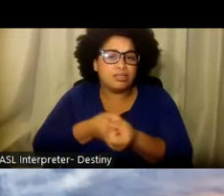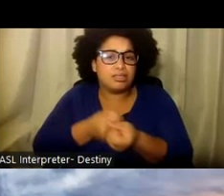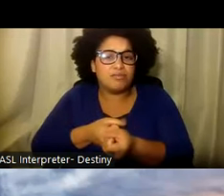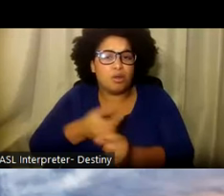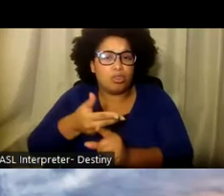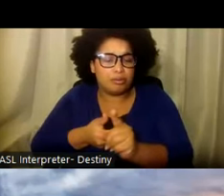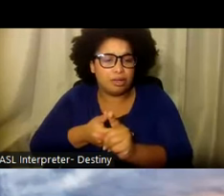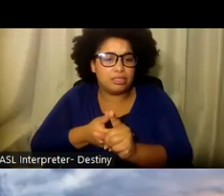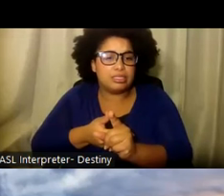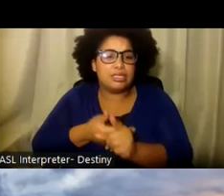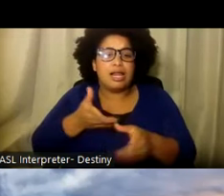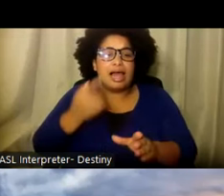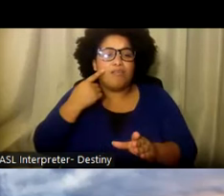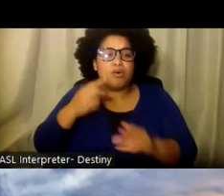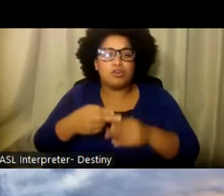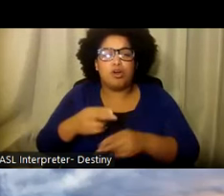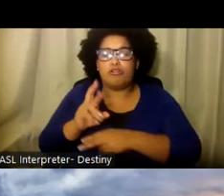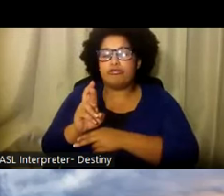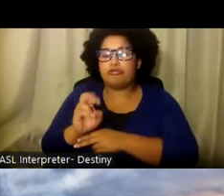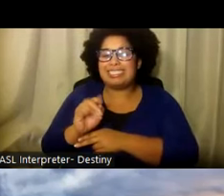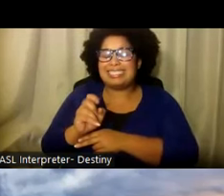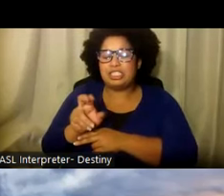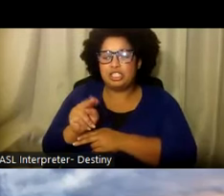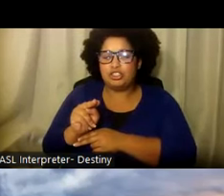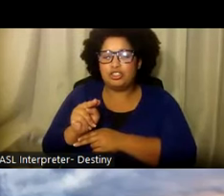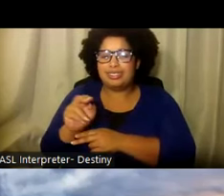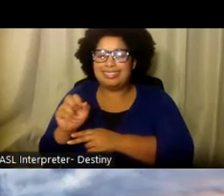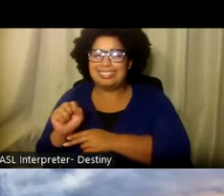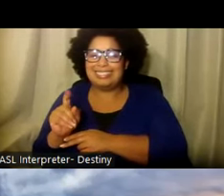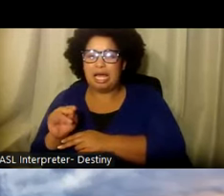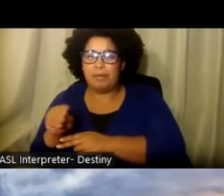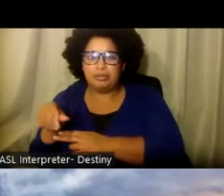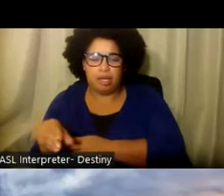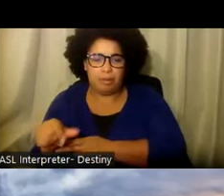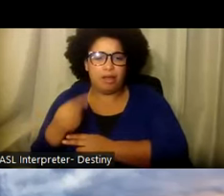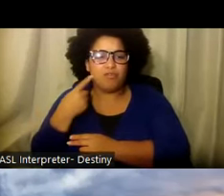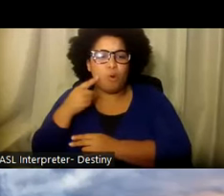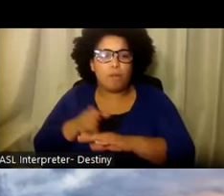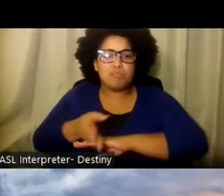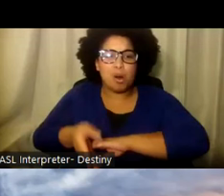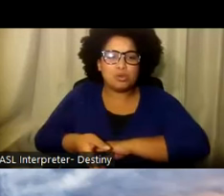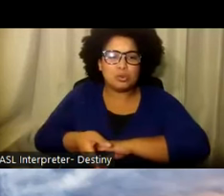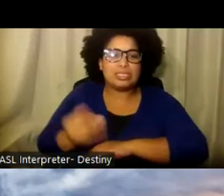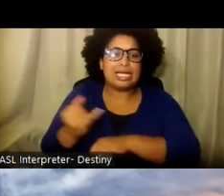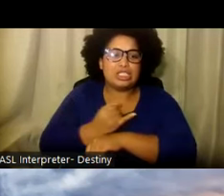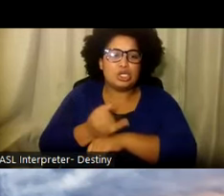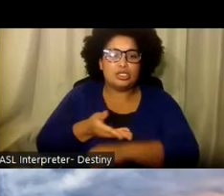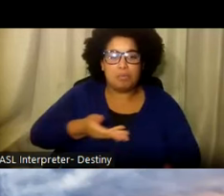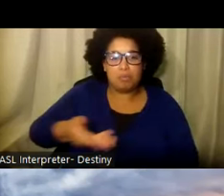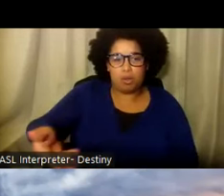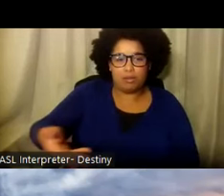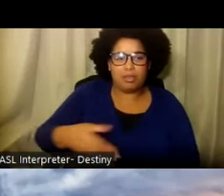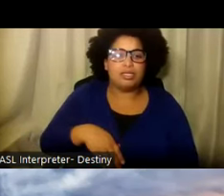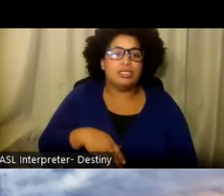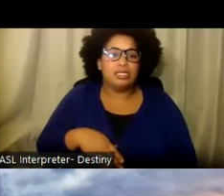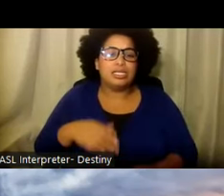allows for retention stipends for post-internship employment. This program, too, is anticipated to be available